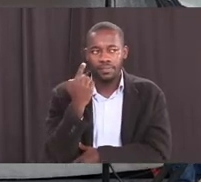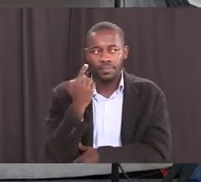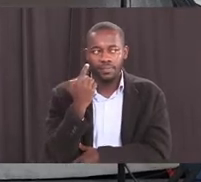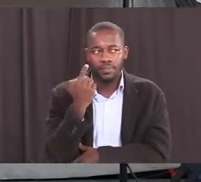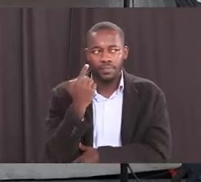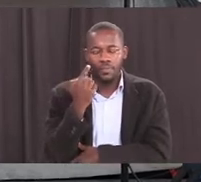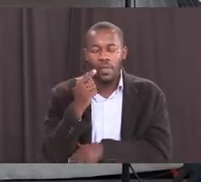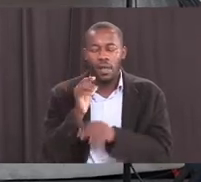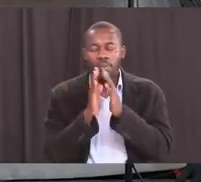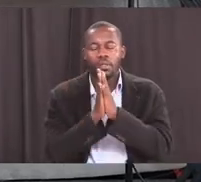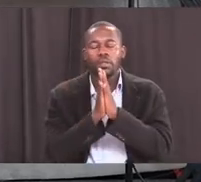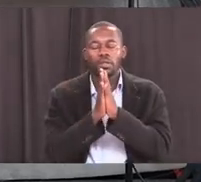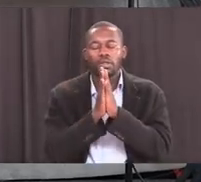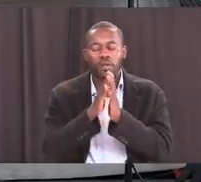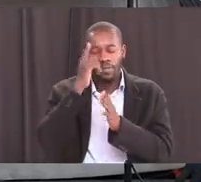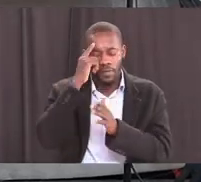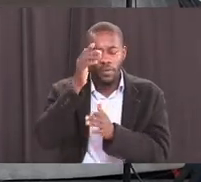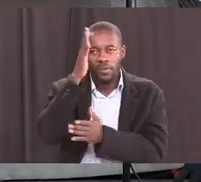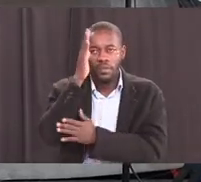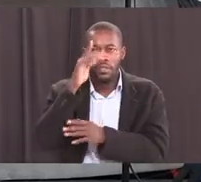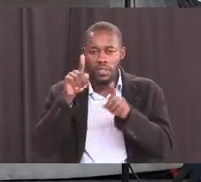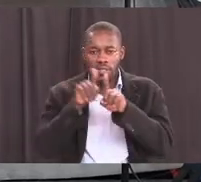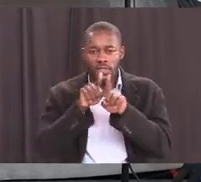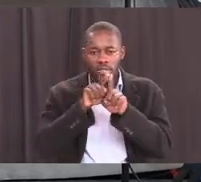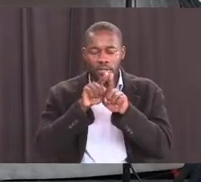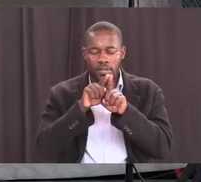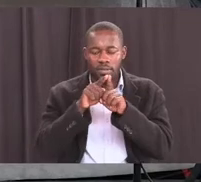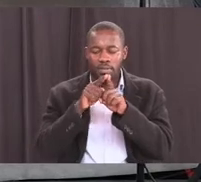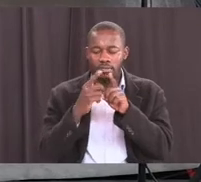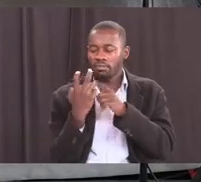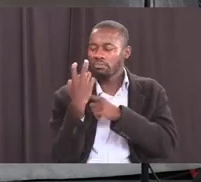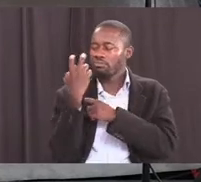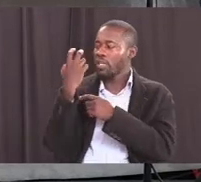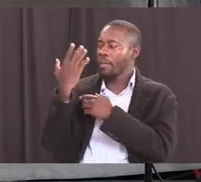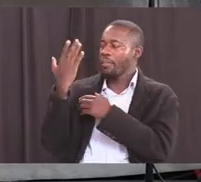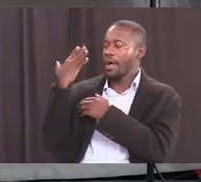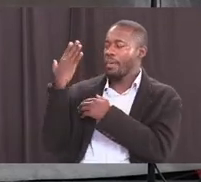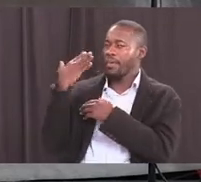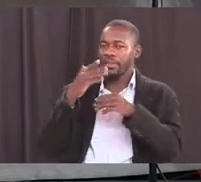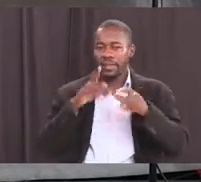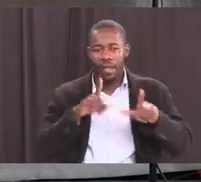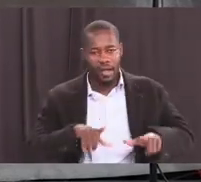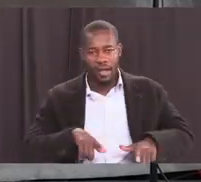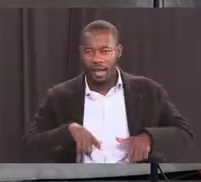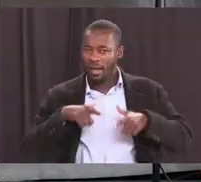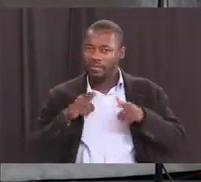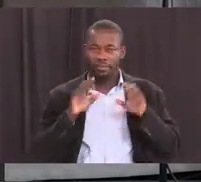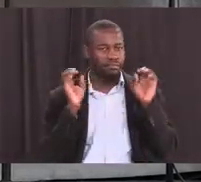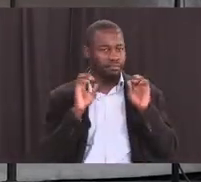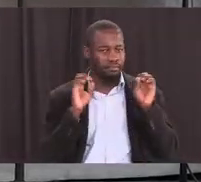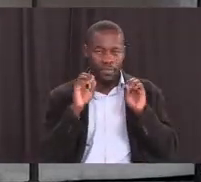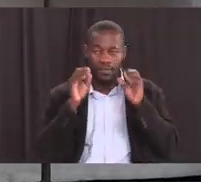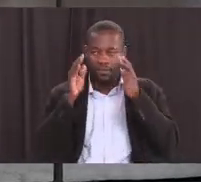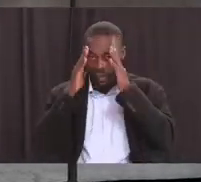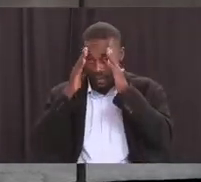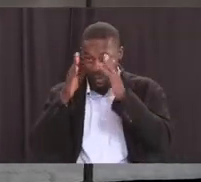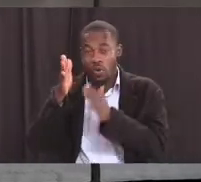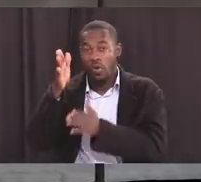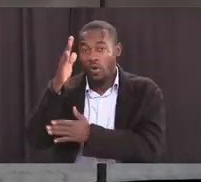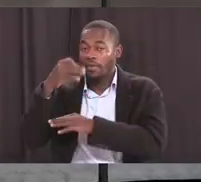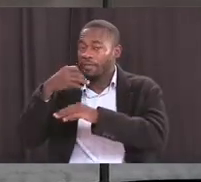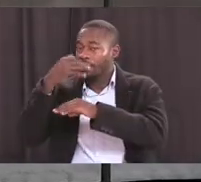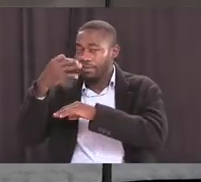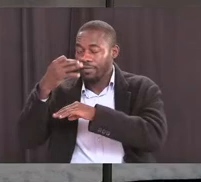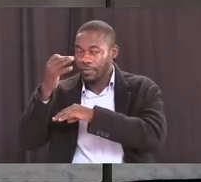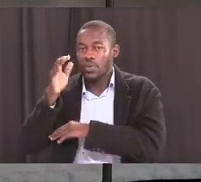own things going on in our own lives, that God wants us to focus on who he is and his character, talking about